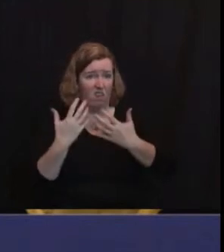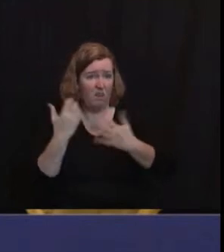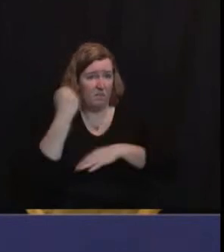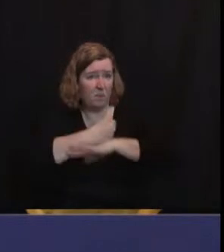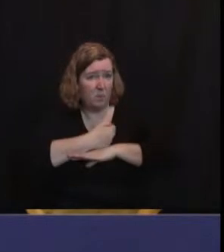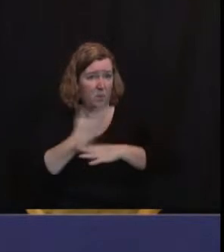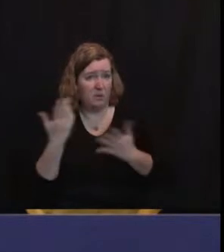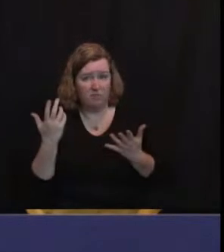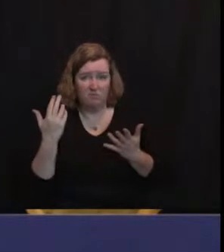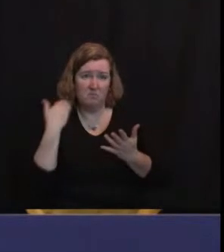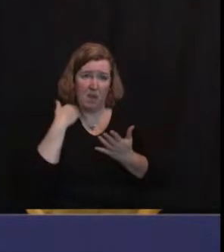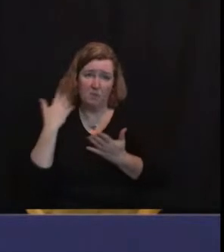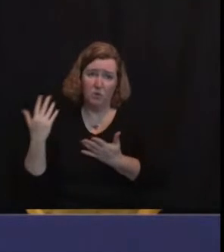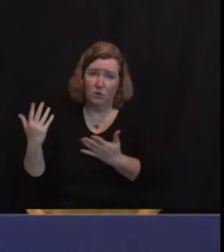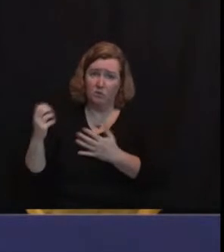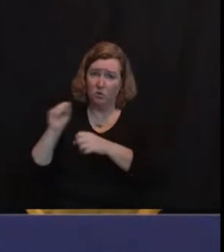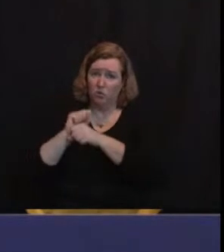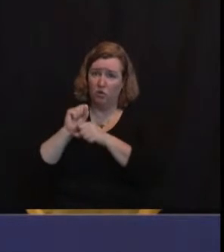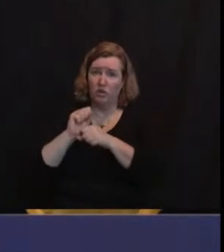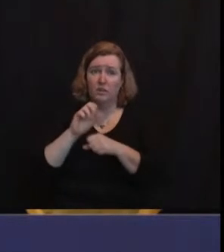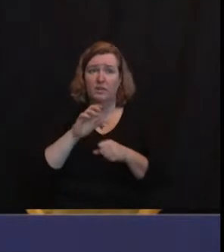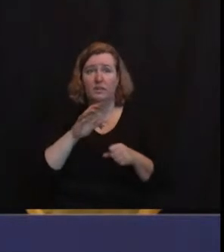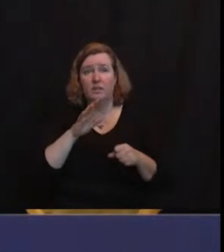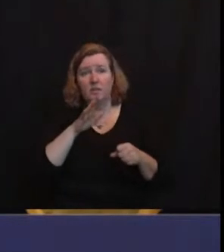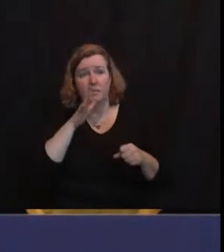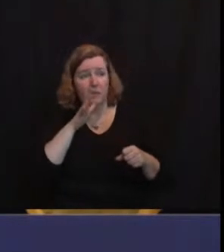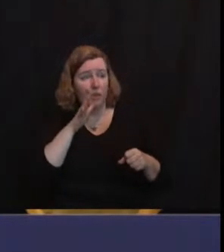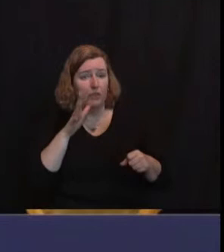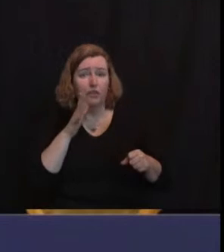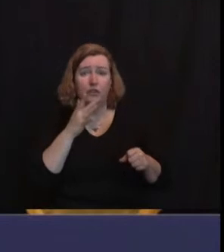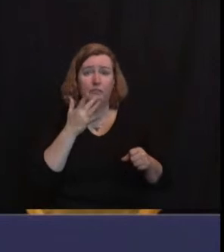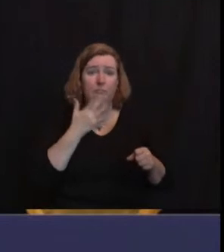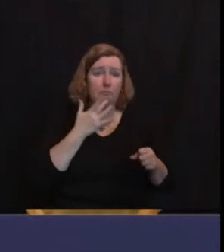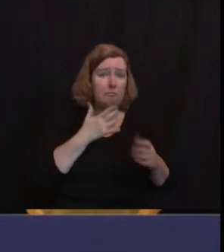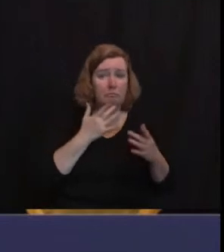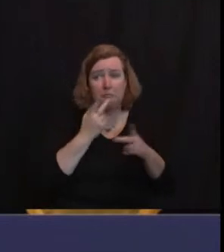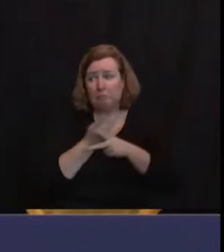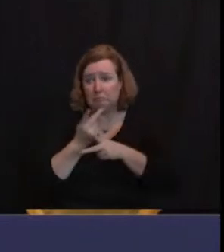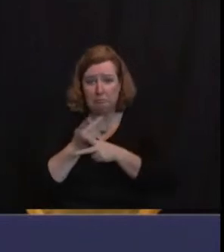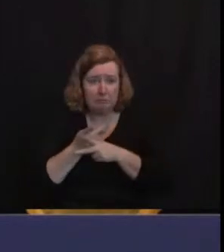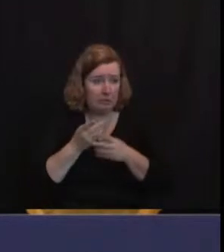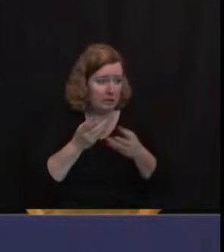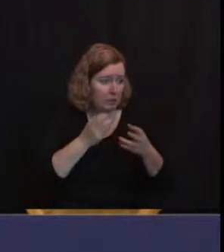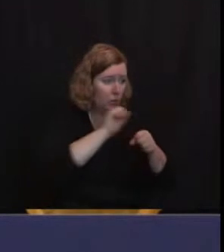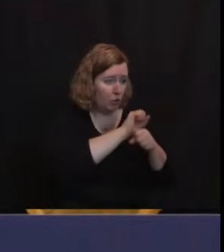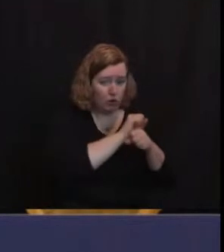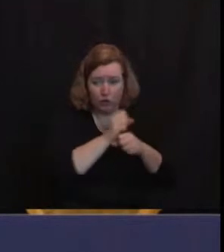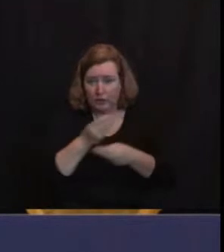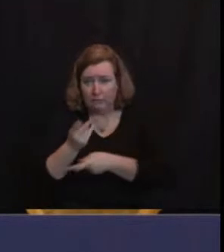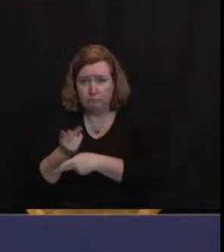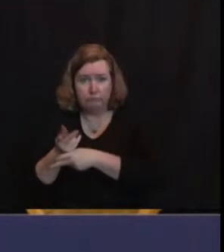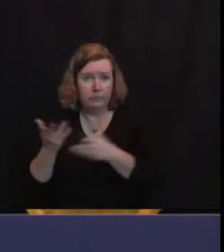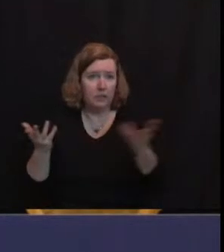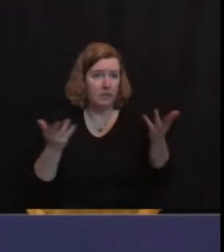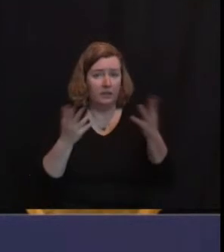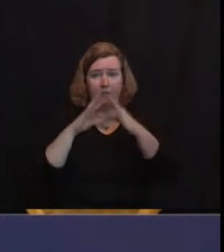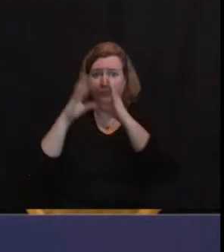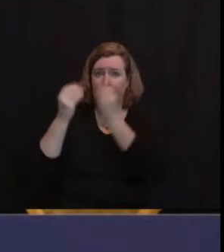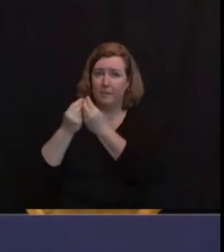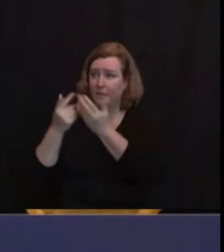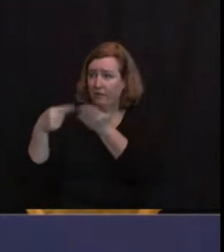mom trying to make both ends meet as it relates to childcare, or families that are in arrears